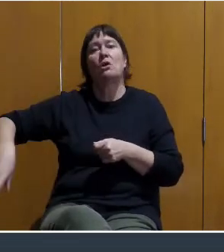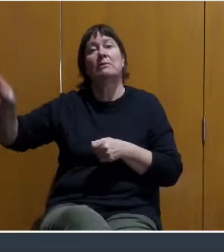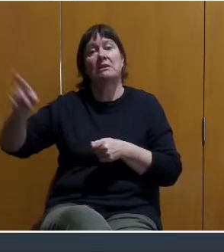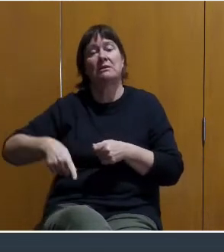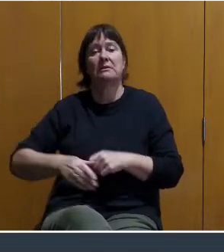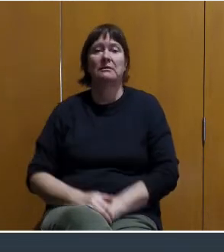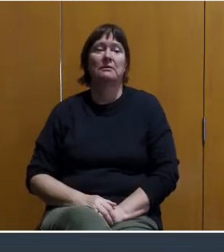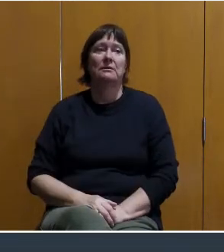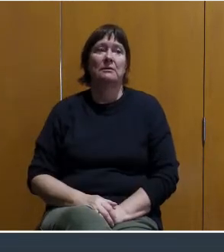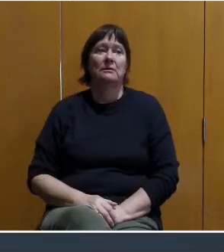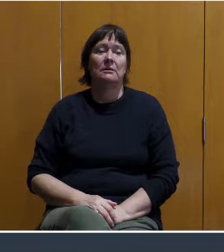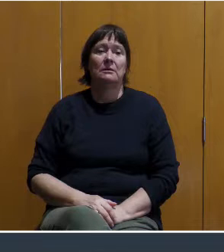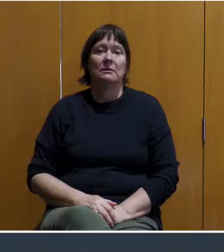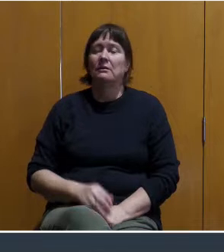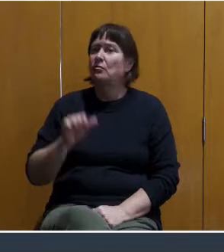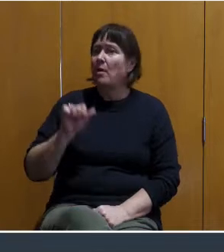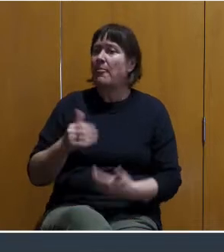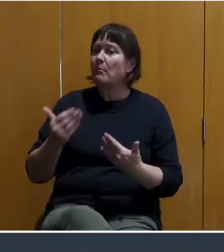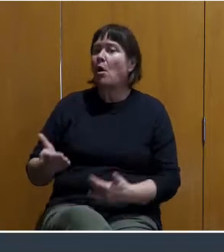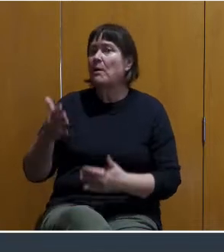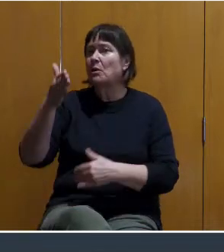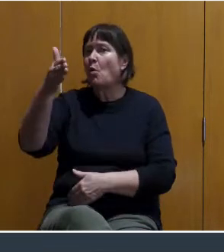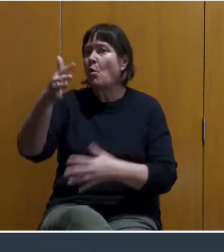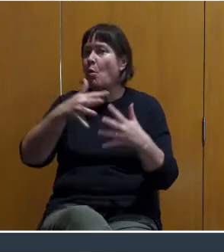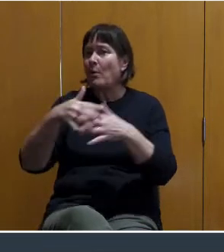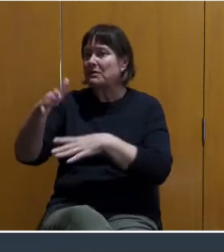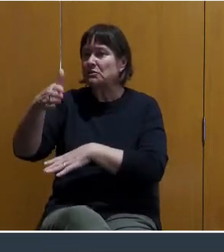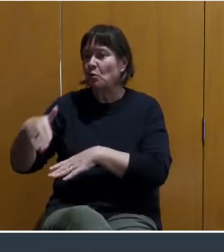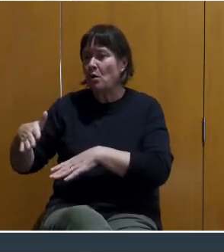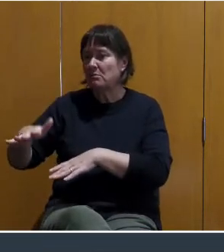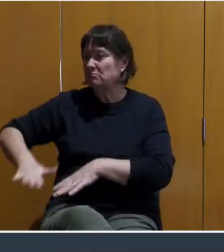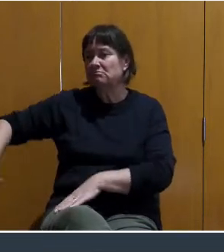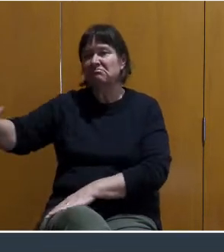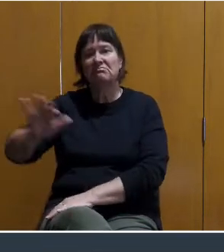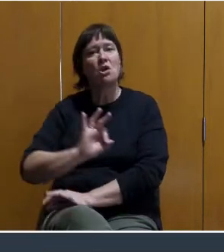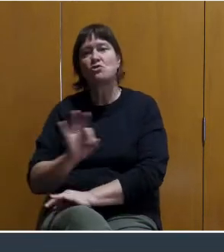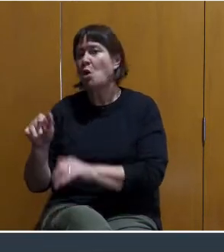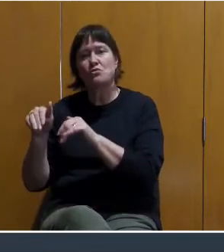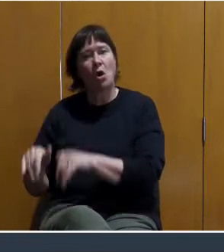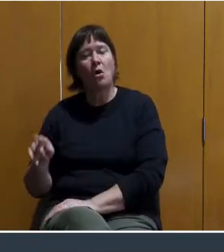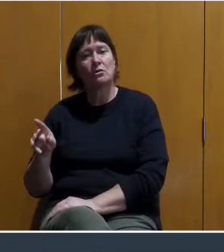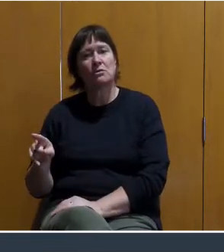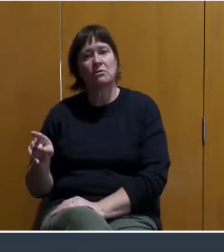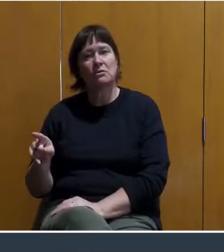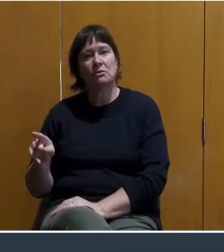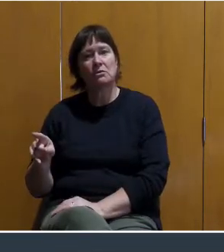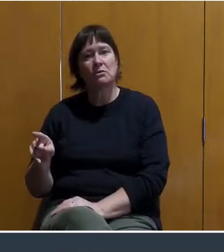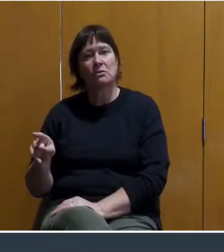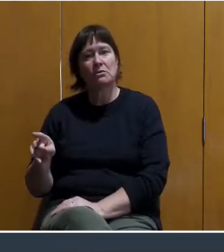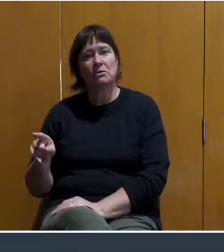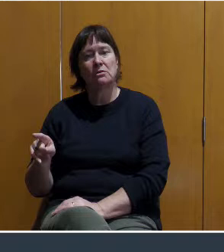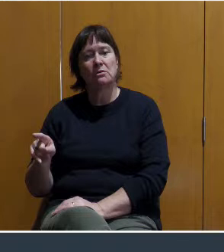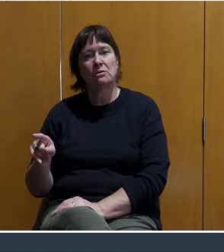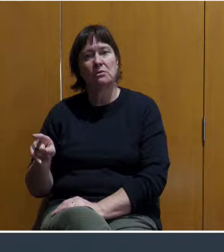Right. Yes, because at the moment the West Shore Scrapes has got no dogs, and then you wonder, what would stop someone just going